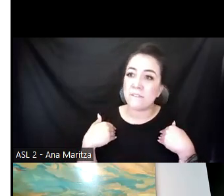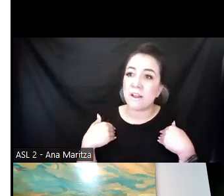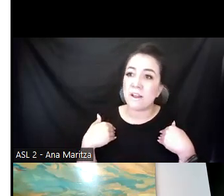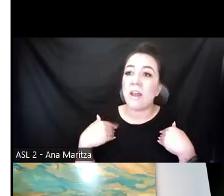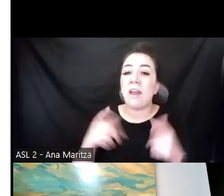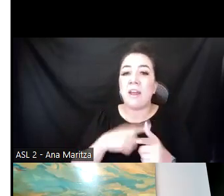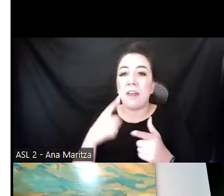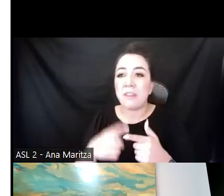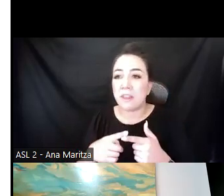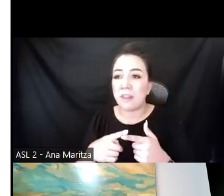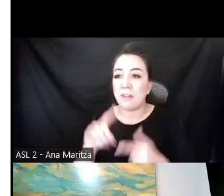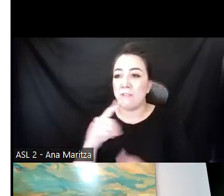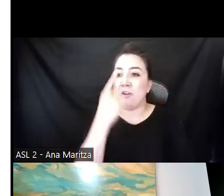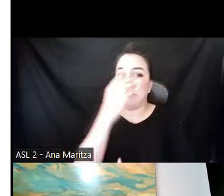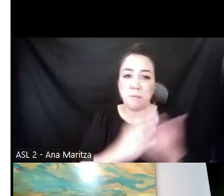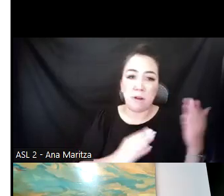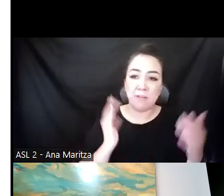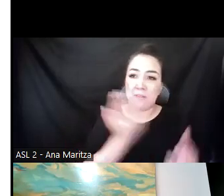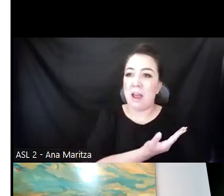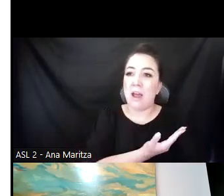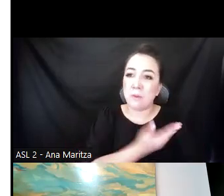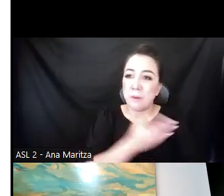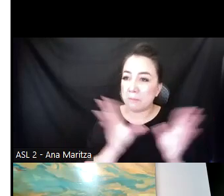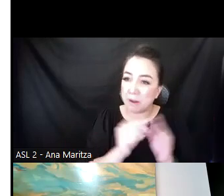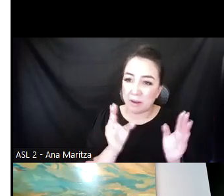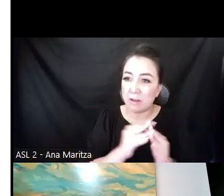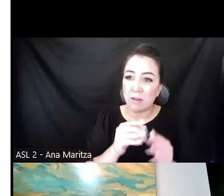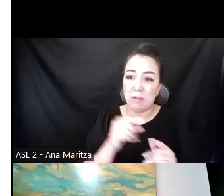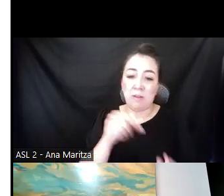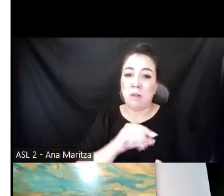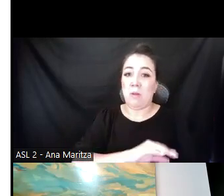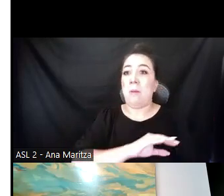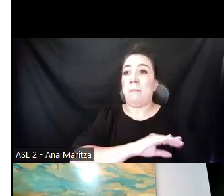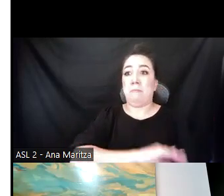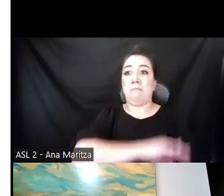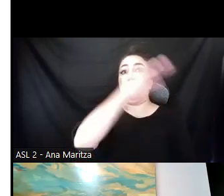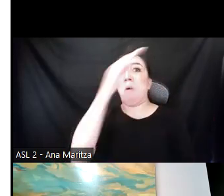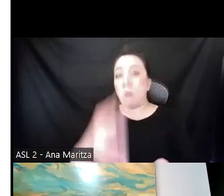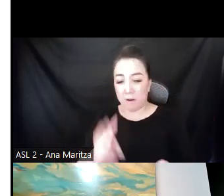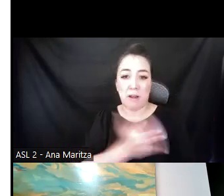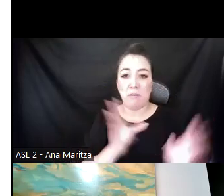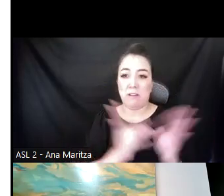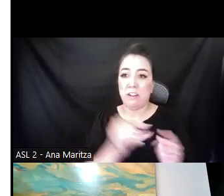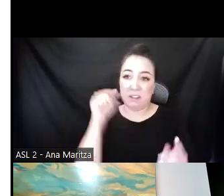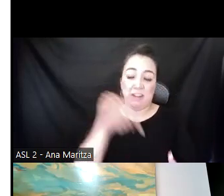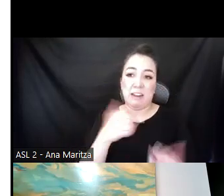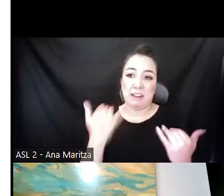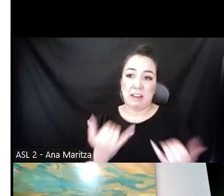then the first part of our meeting and the bulk of our discussion today is going to focus on